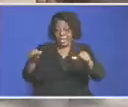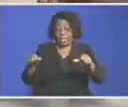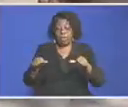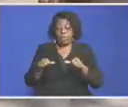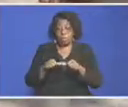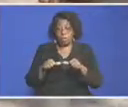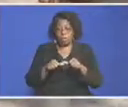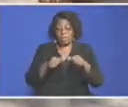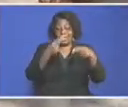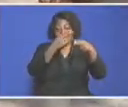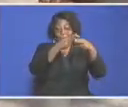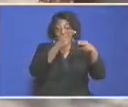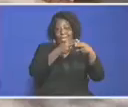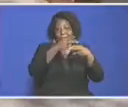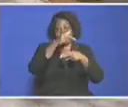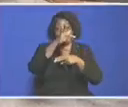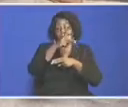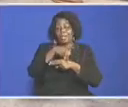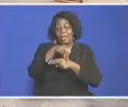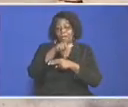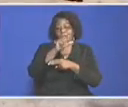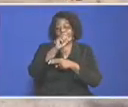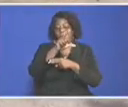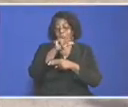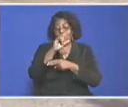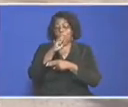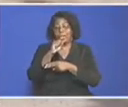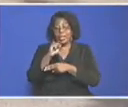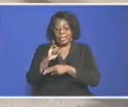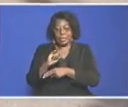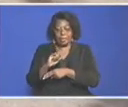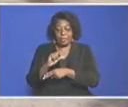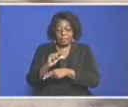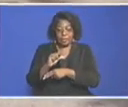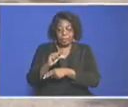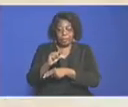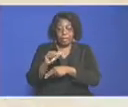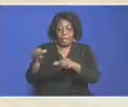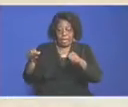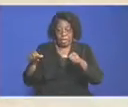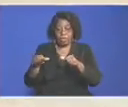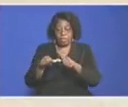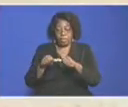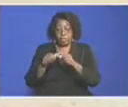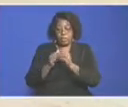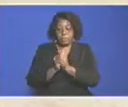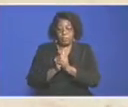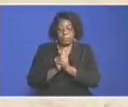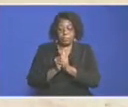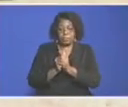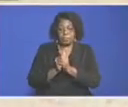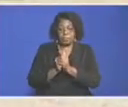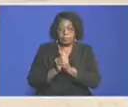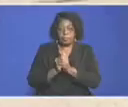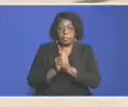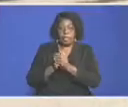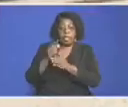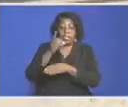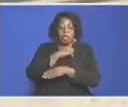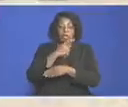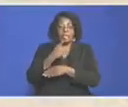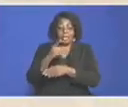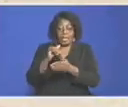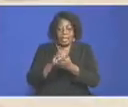constituency, the polling divisions that are located within those constituencies. Polls close at 6, but Duncanson says it could